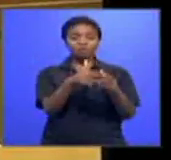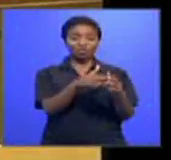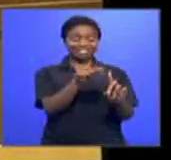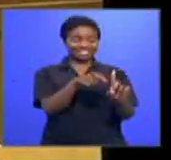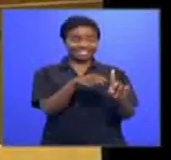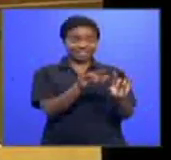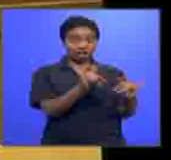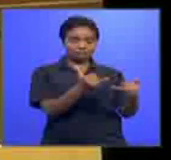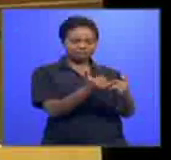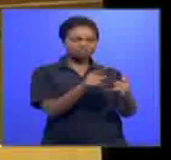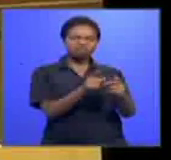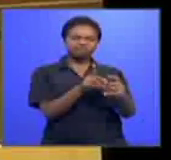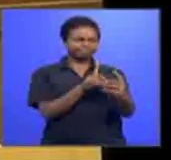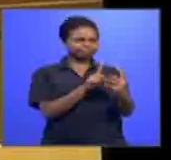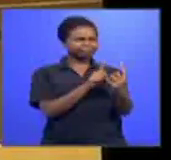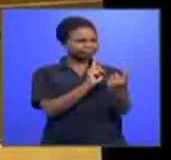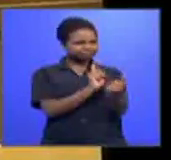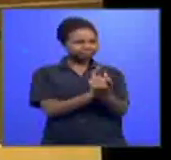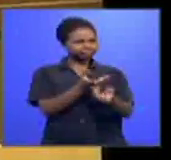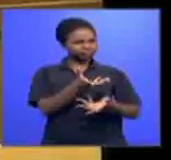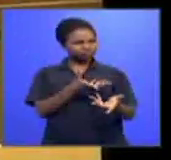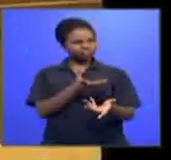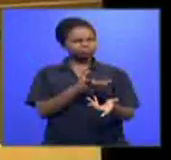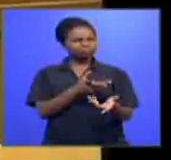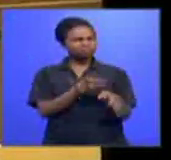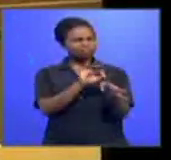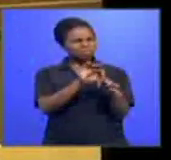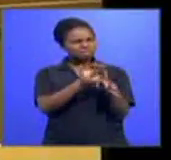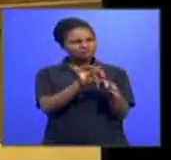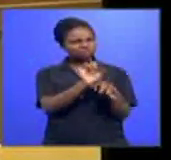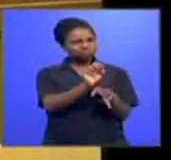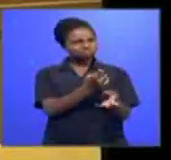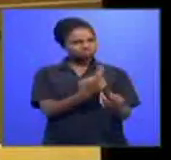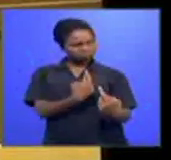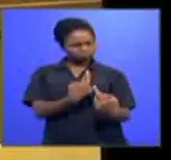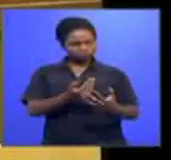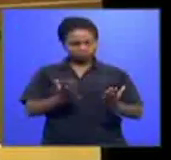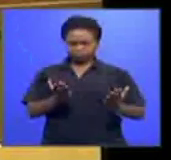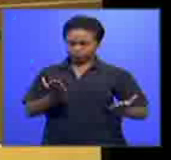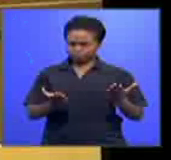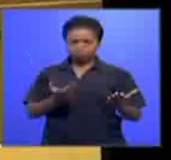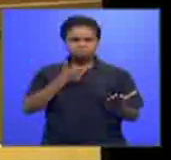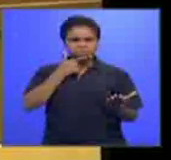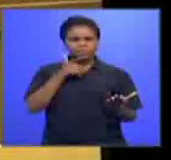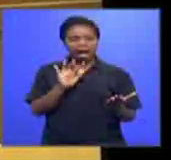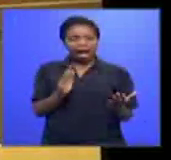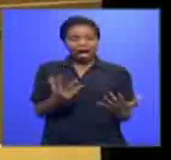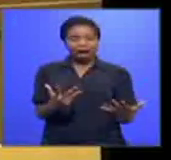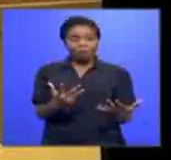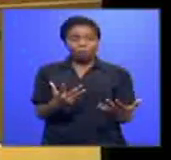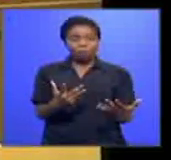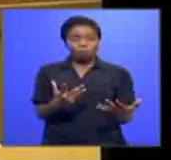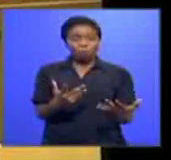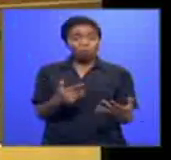reported plans to restructure and retrench